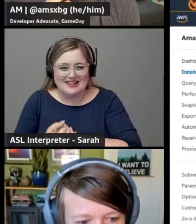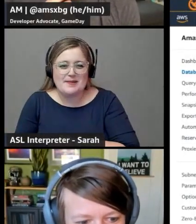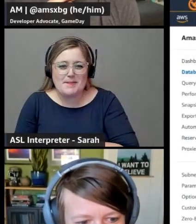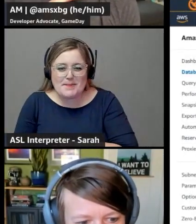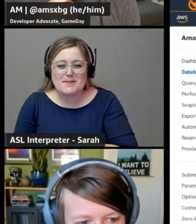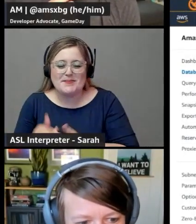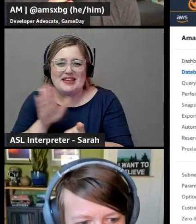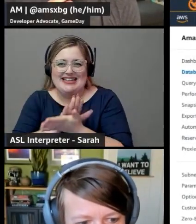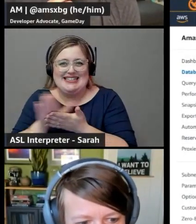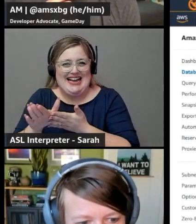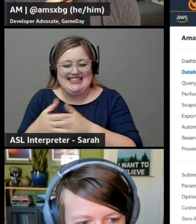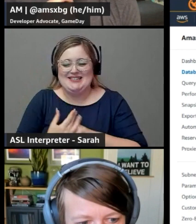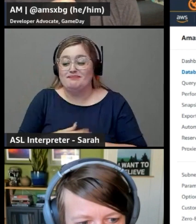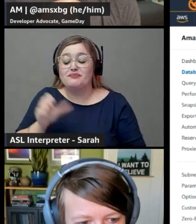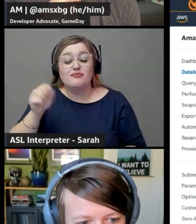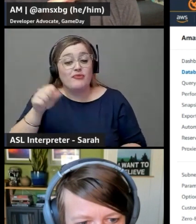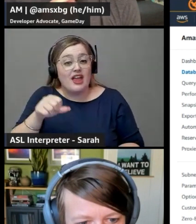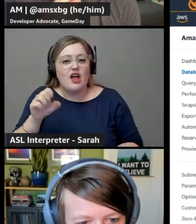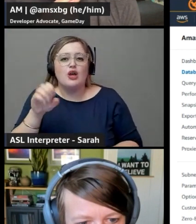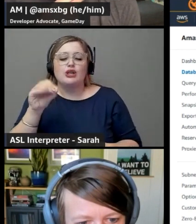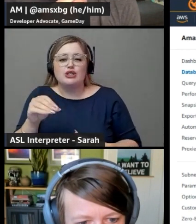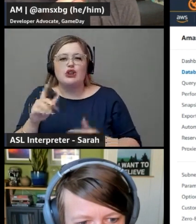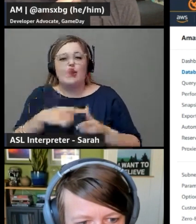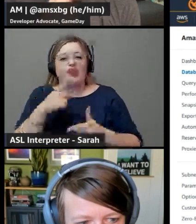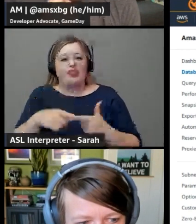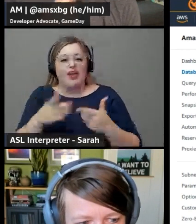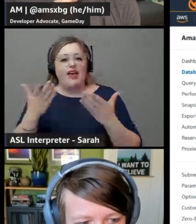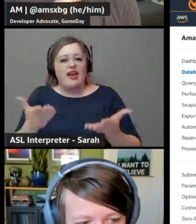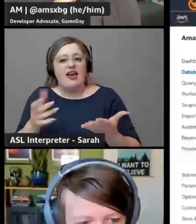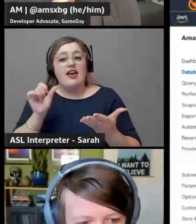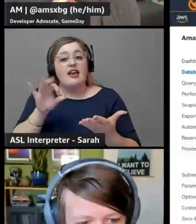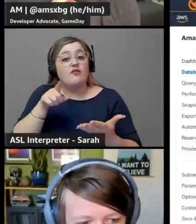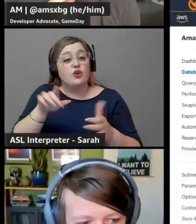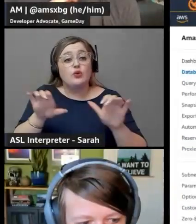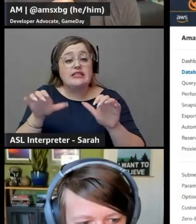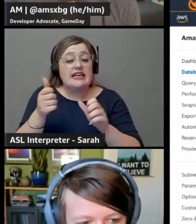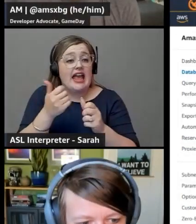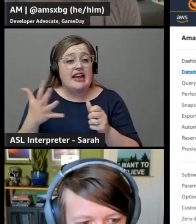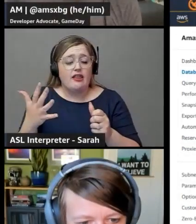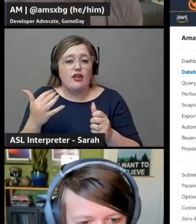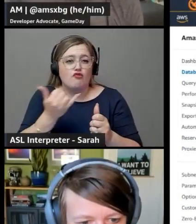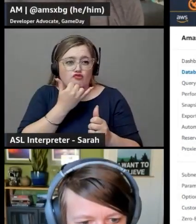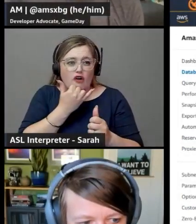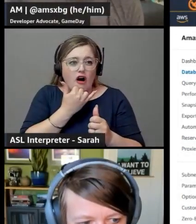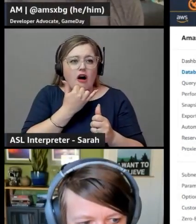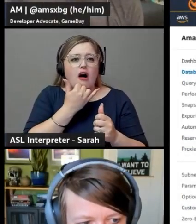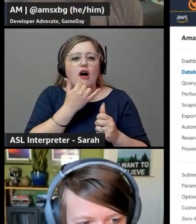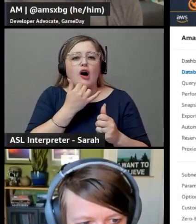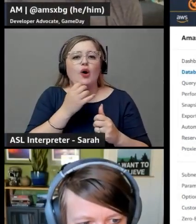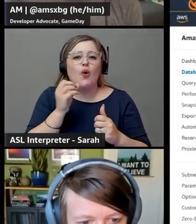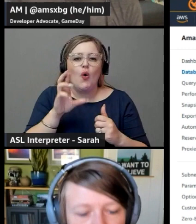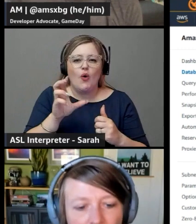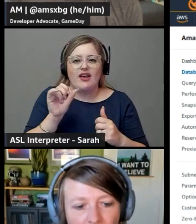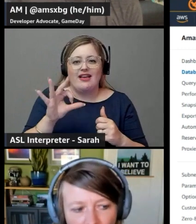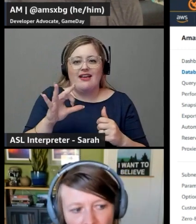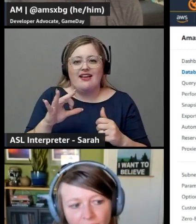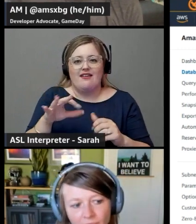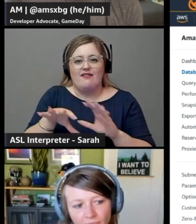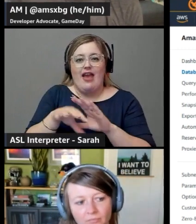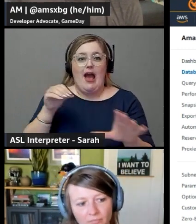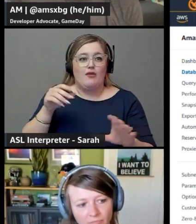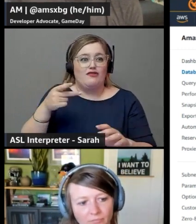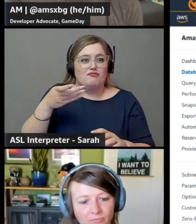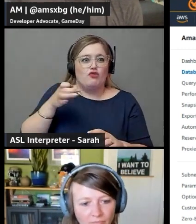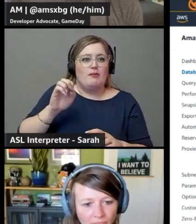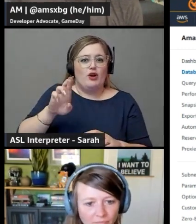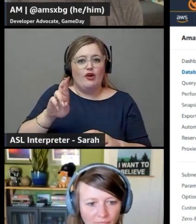Yeah, agree. So then if you did anything wrong, or if you go out of perimeter, that case where somebody goes in and says,